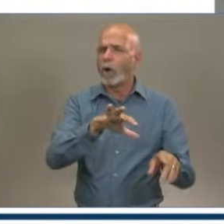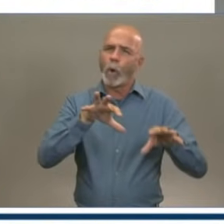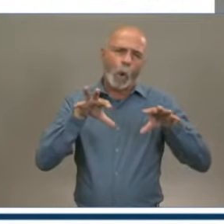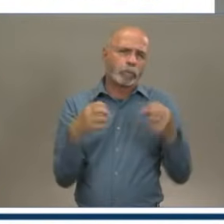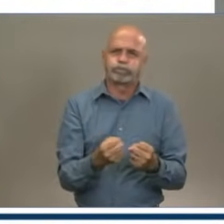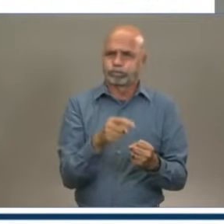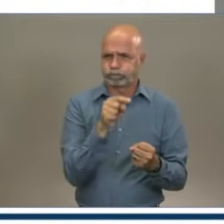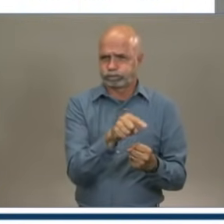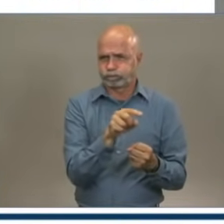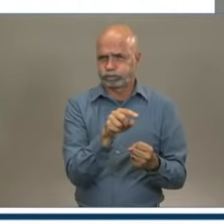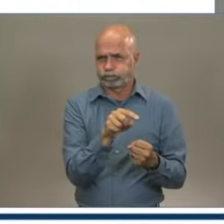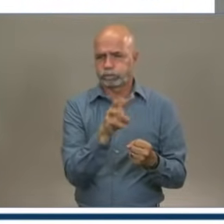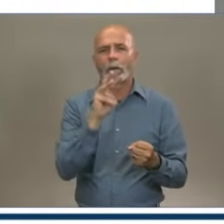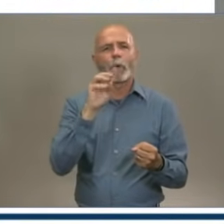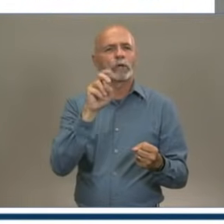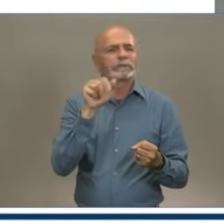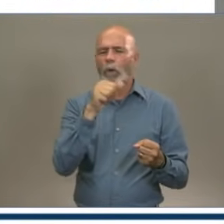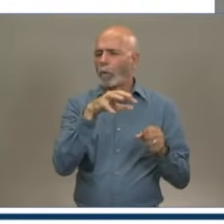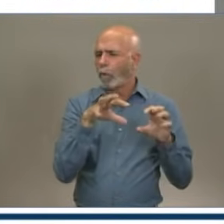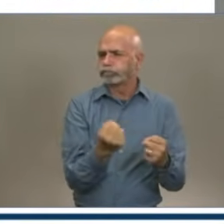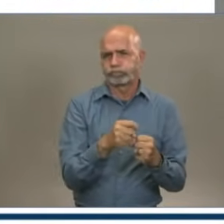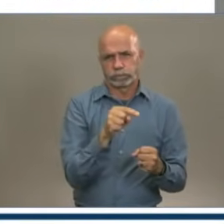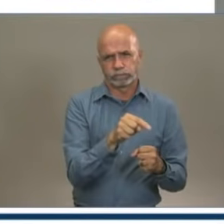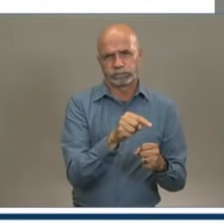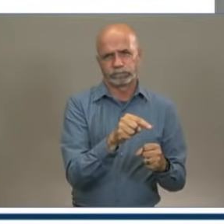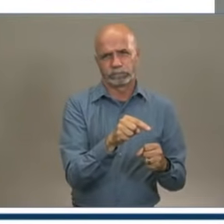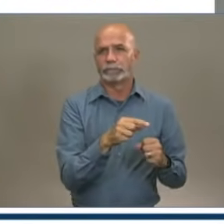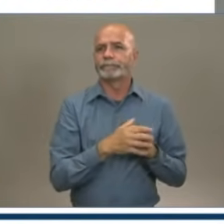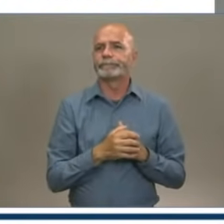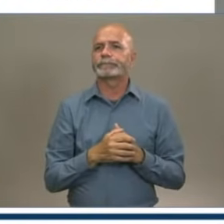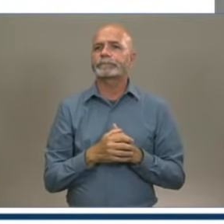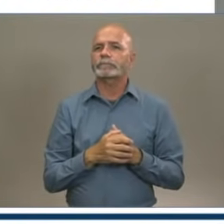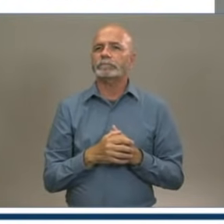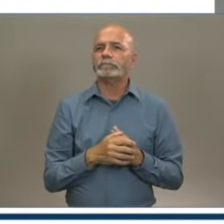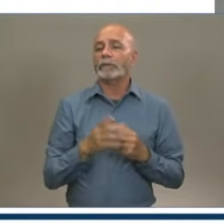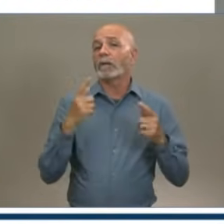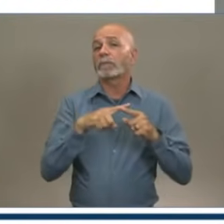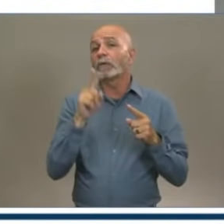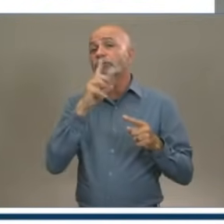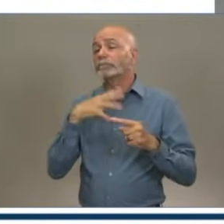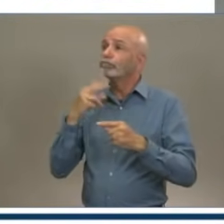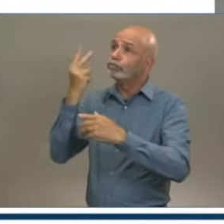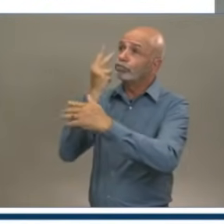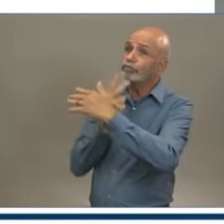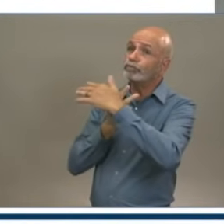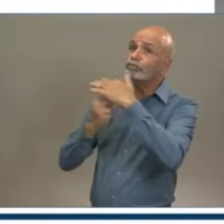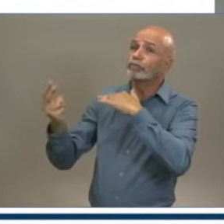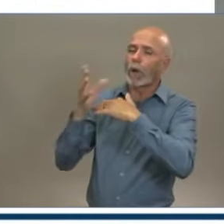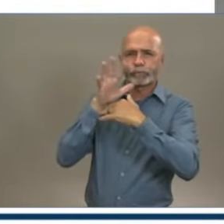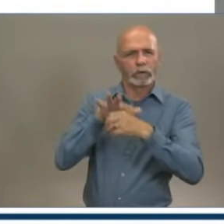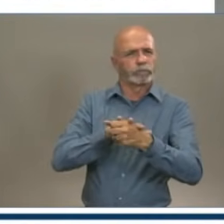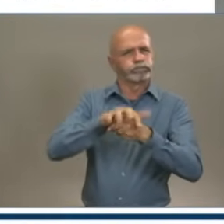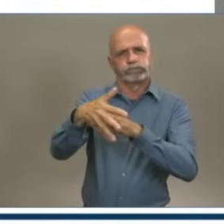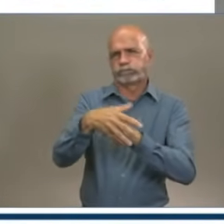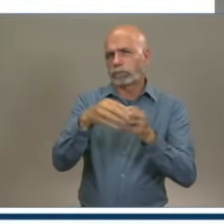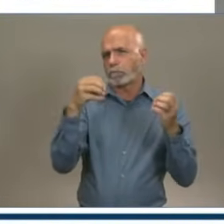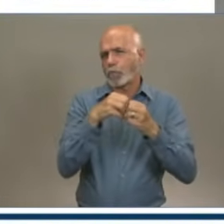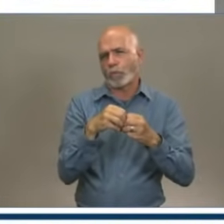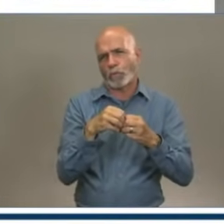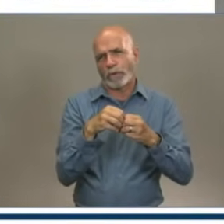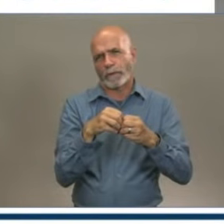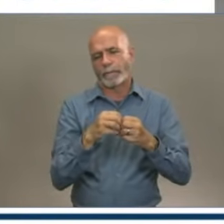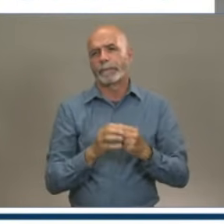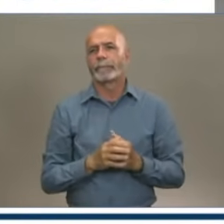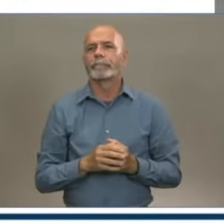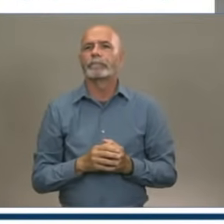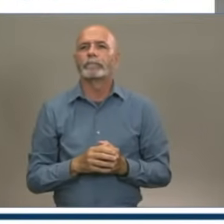bit unstable, but everything that's been projected, we have lots of Moderna, and then we know we have the real